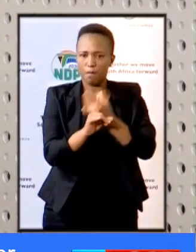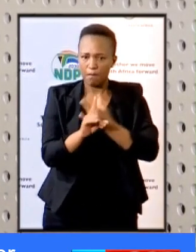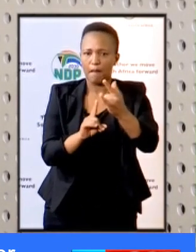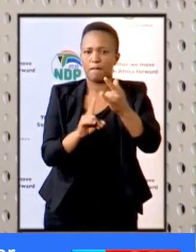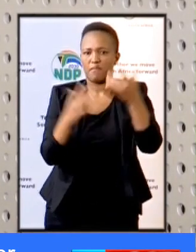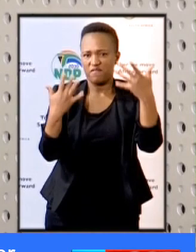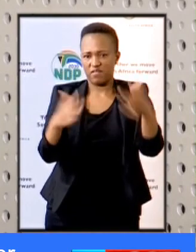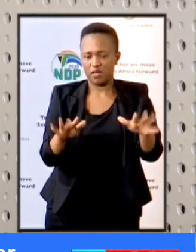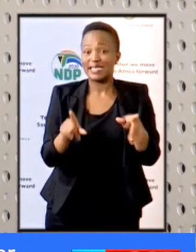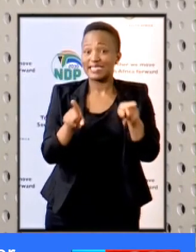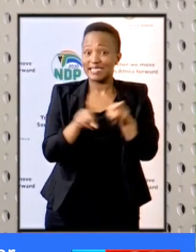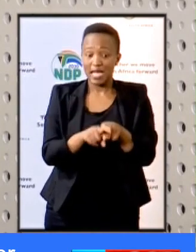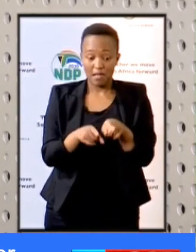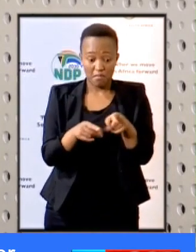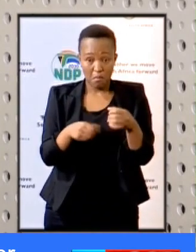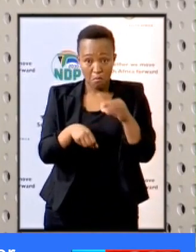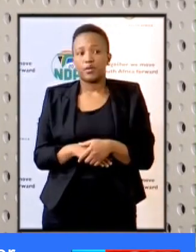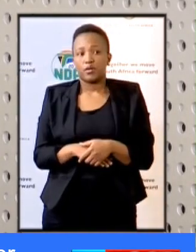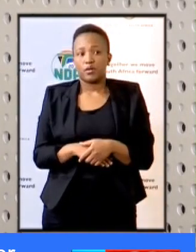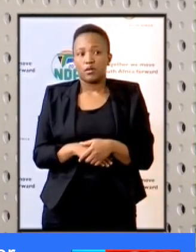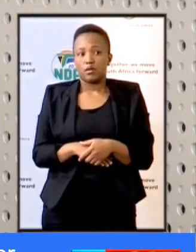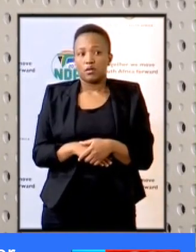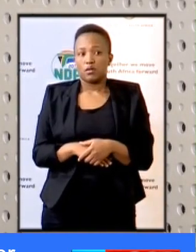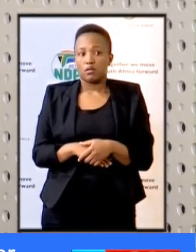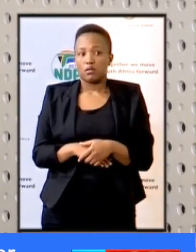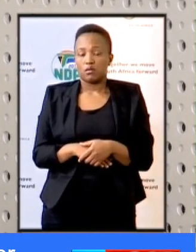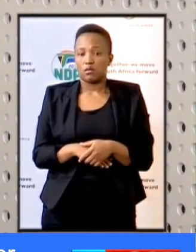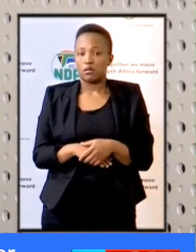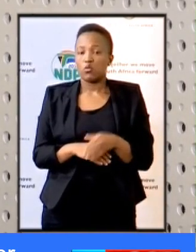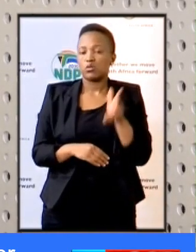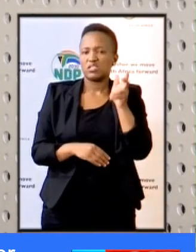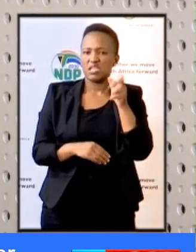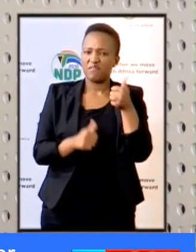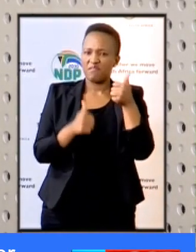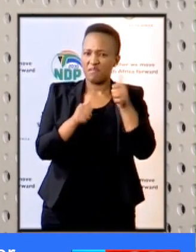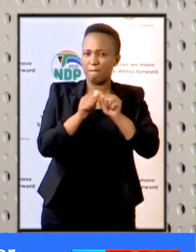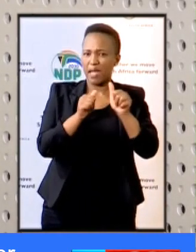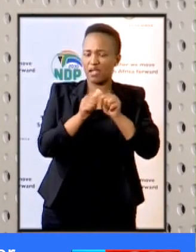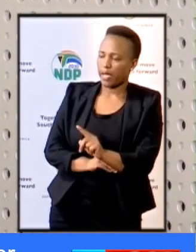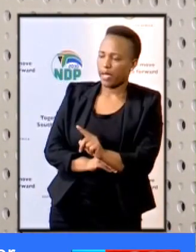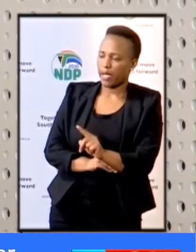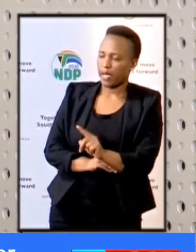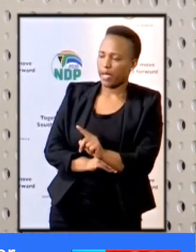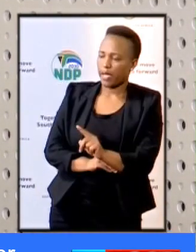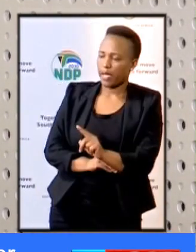too, we will overcome. It is now more audible.